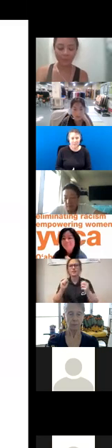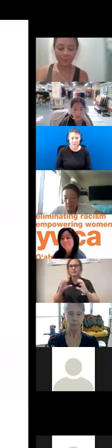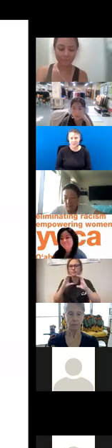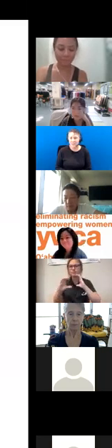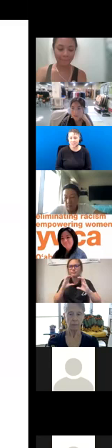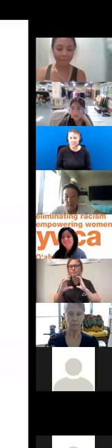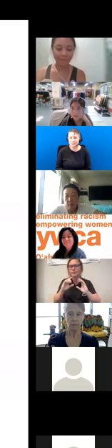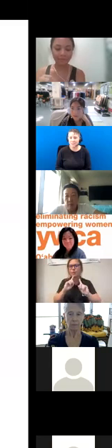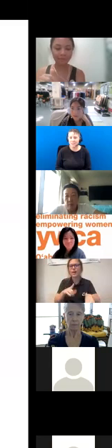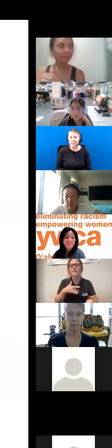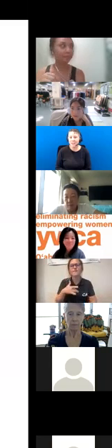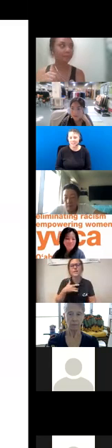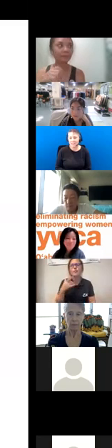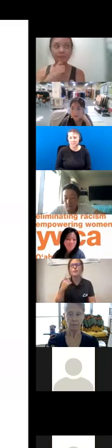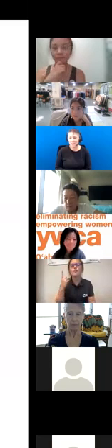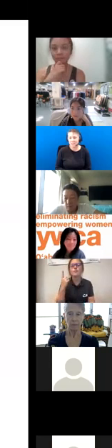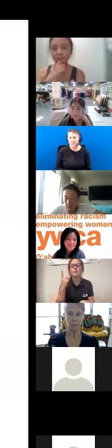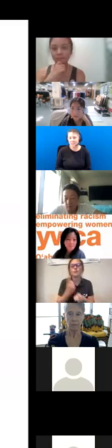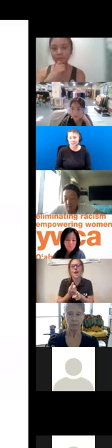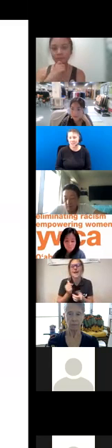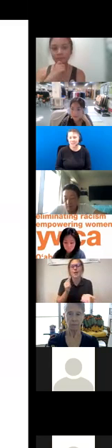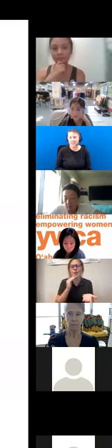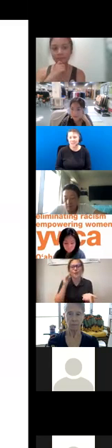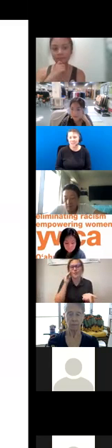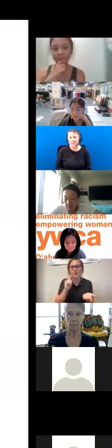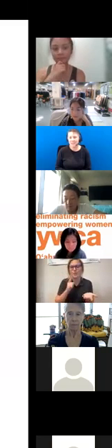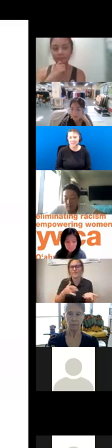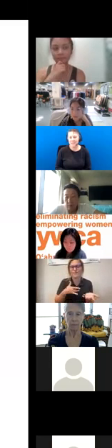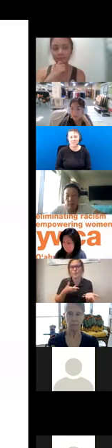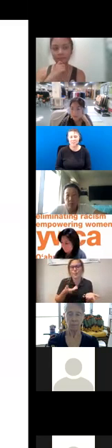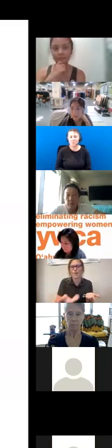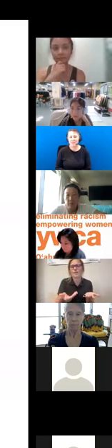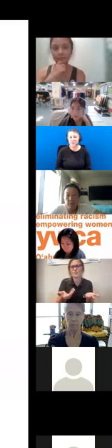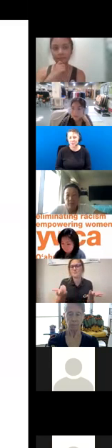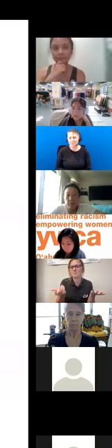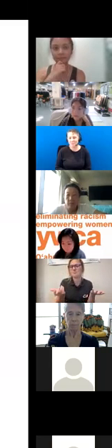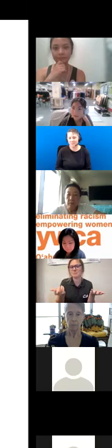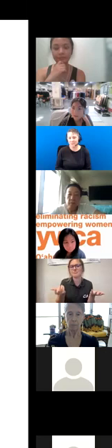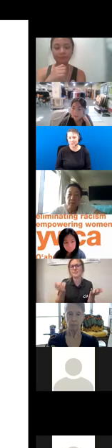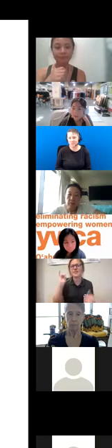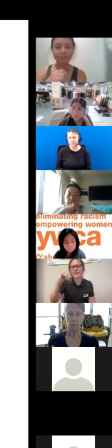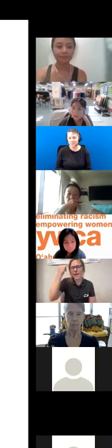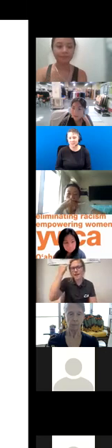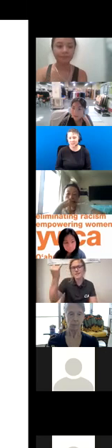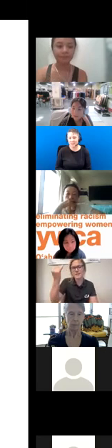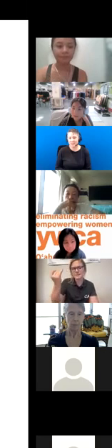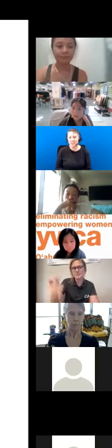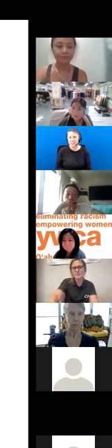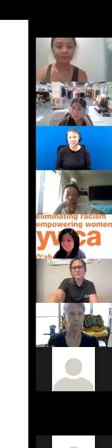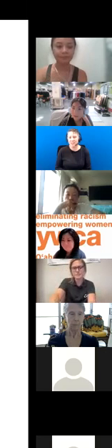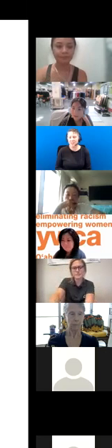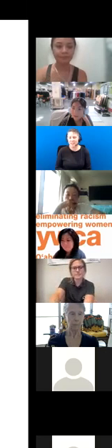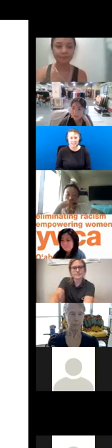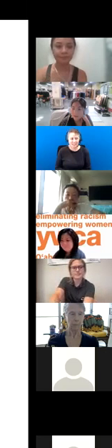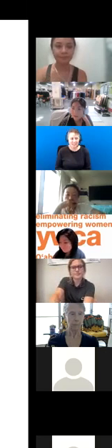they can do it in sign language. They can communicate it, and I just feel right at home and welcome in that.